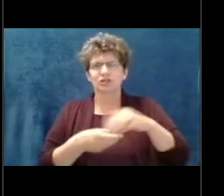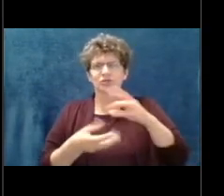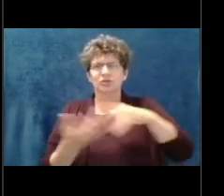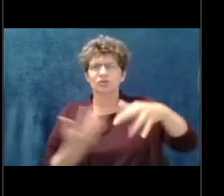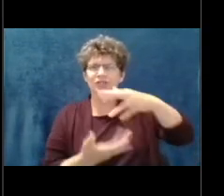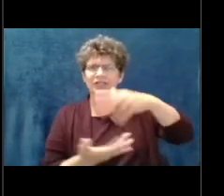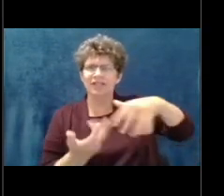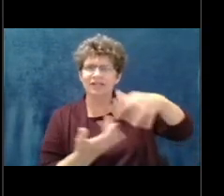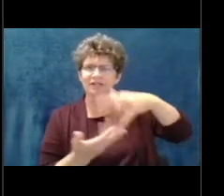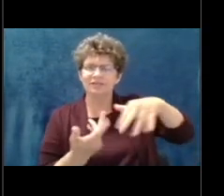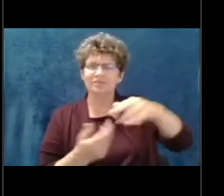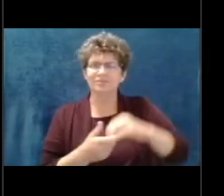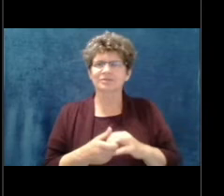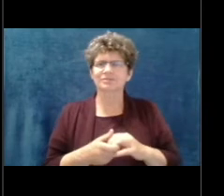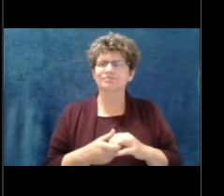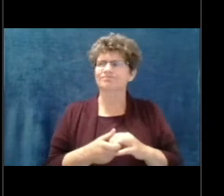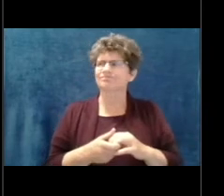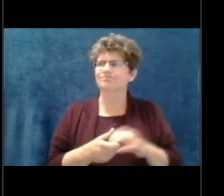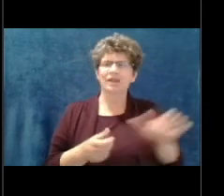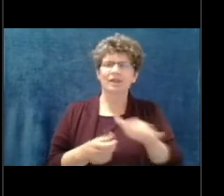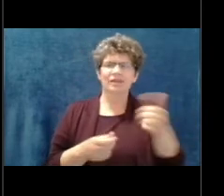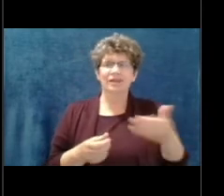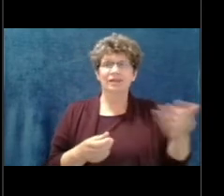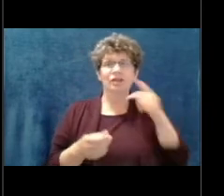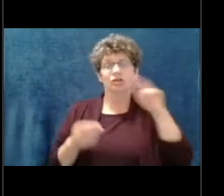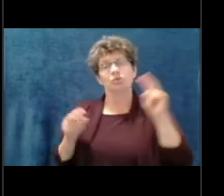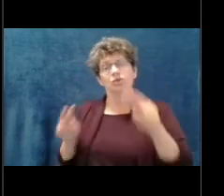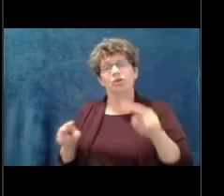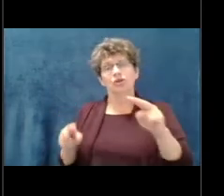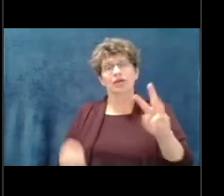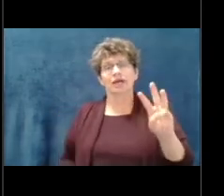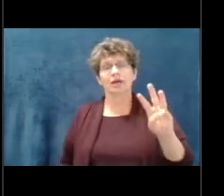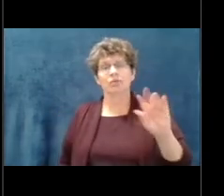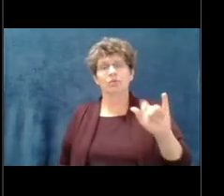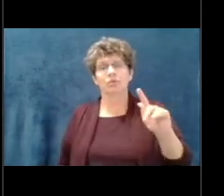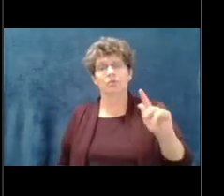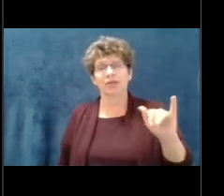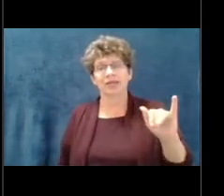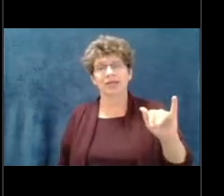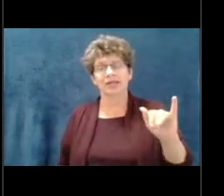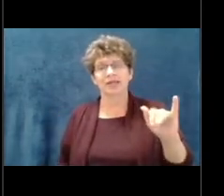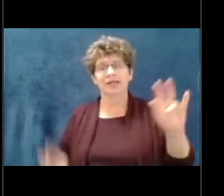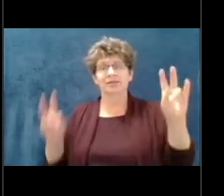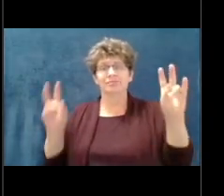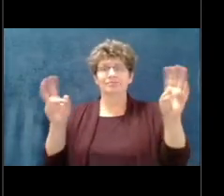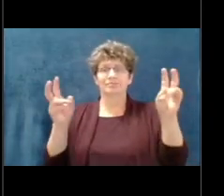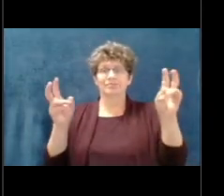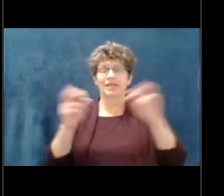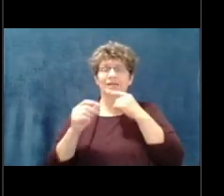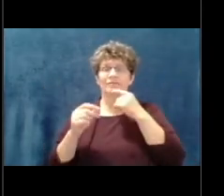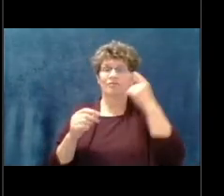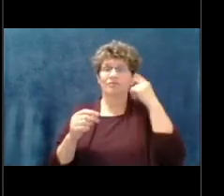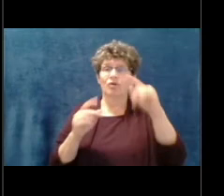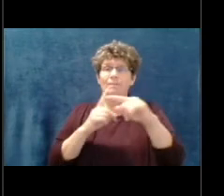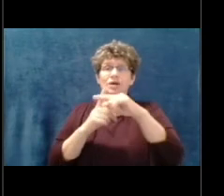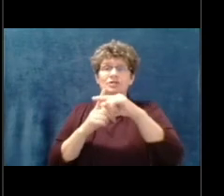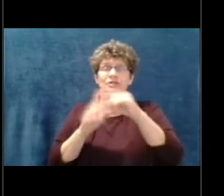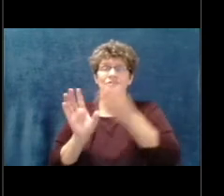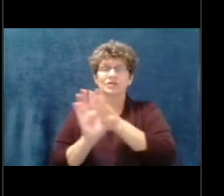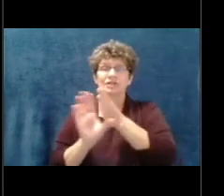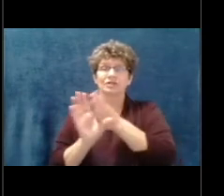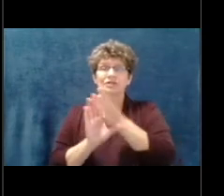Wikipedia article on positive psychology, the quote you're going to get is the scientific study of what makes life most worth